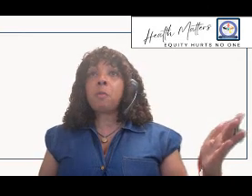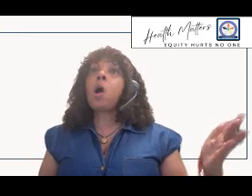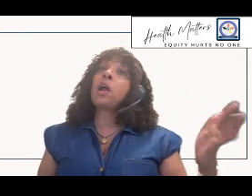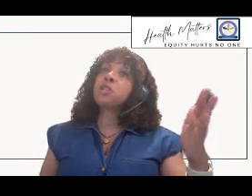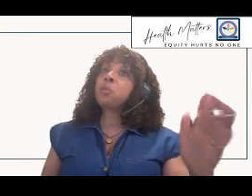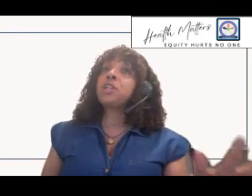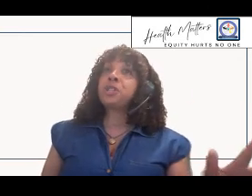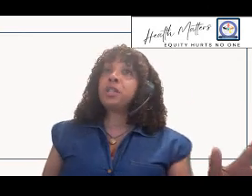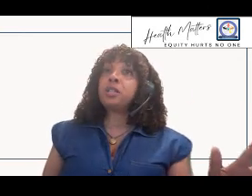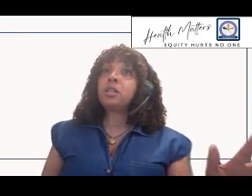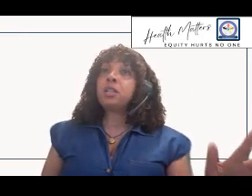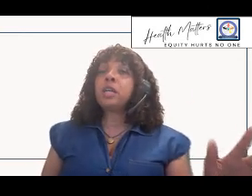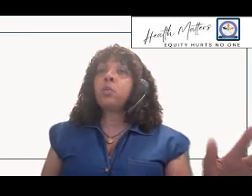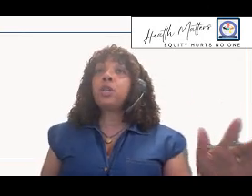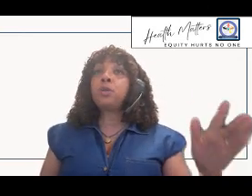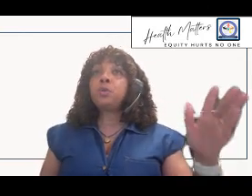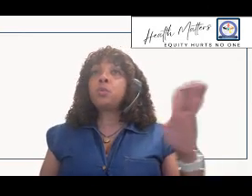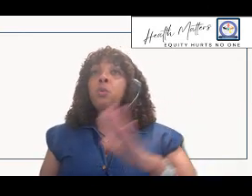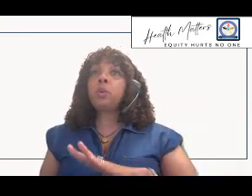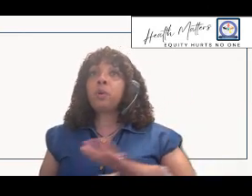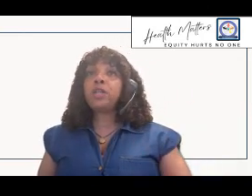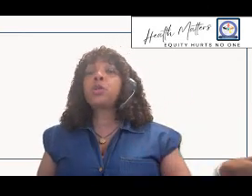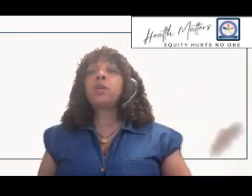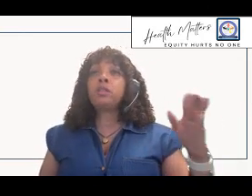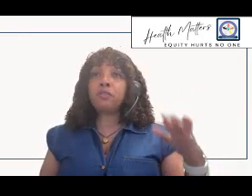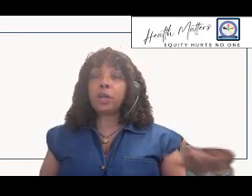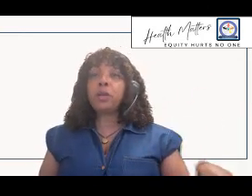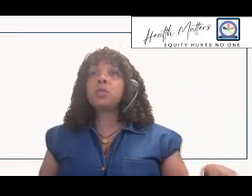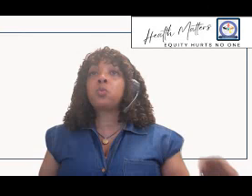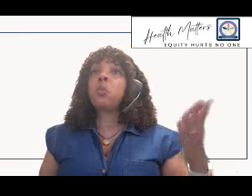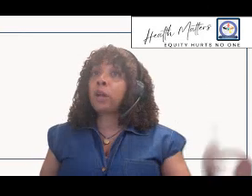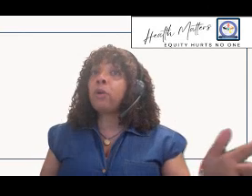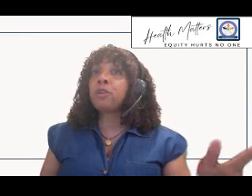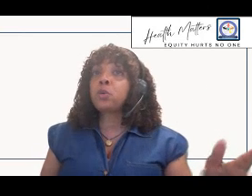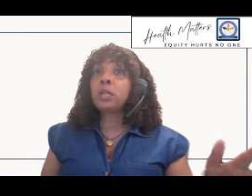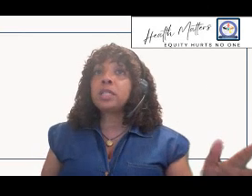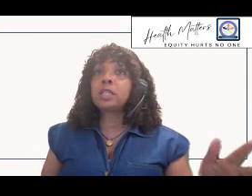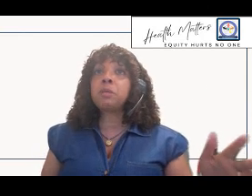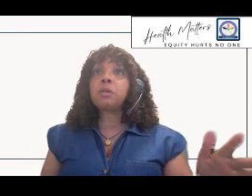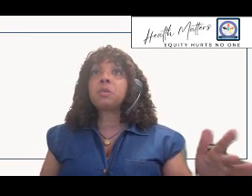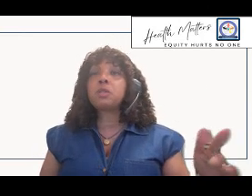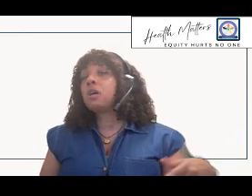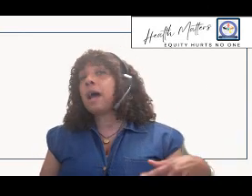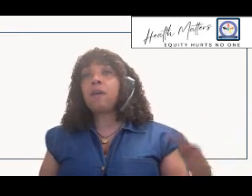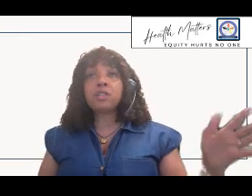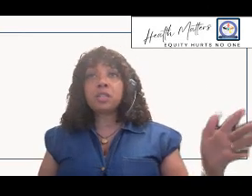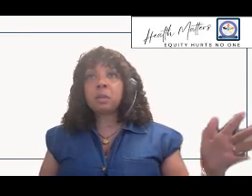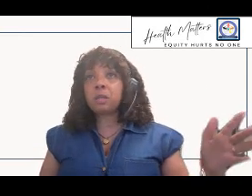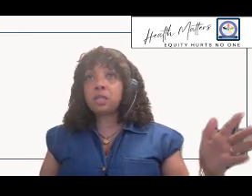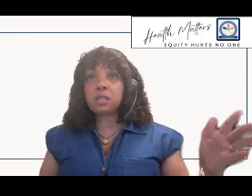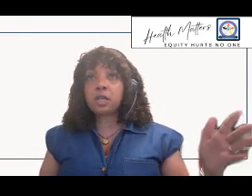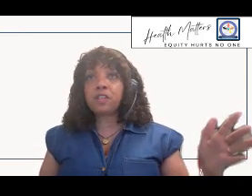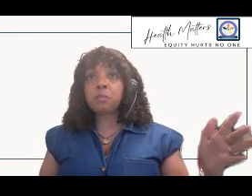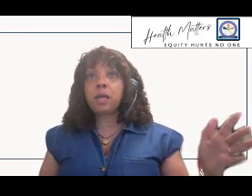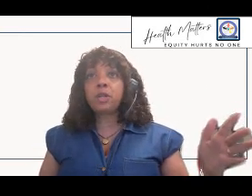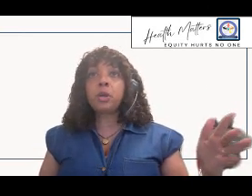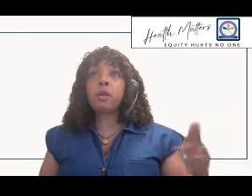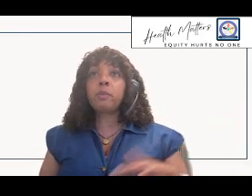things on our spreadsheet that we use when we were entering the 126 bills. Obviously, some of